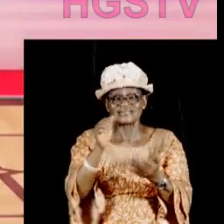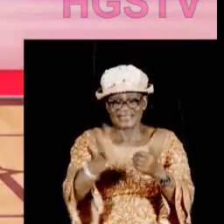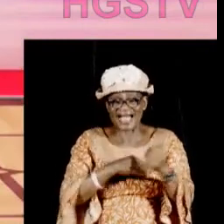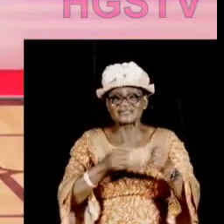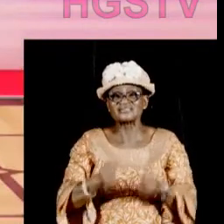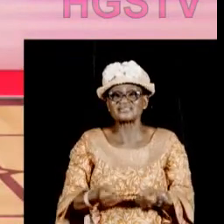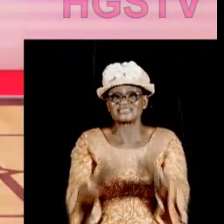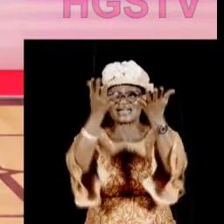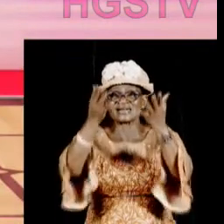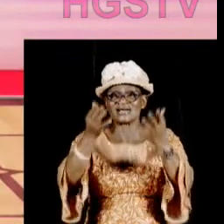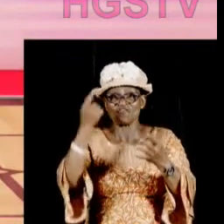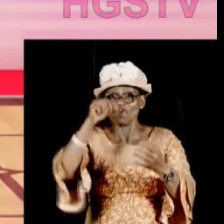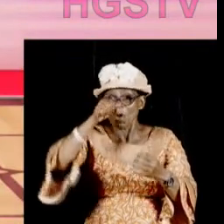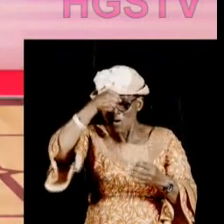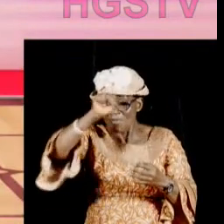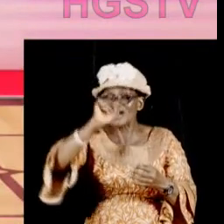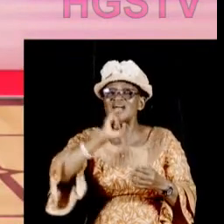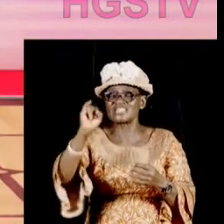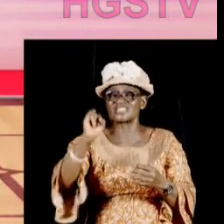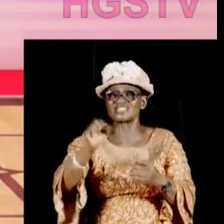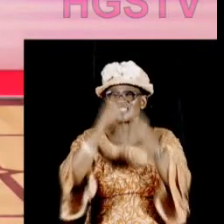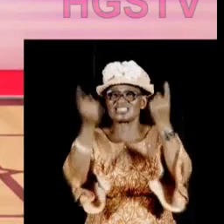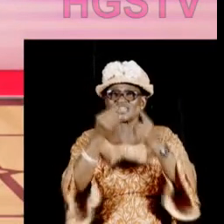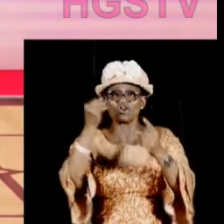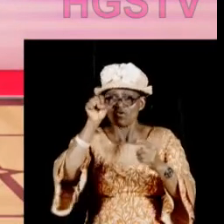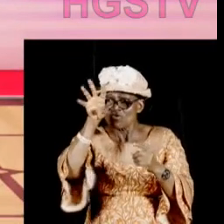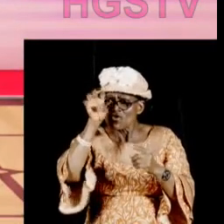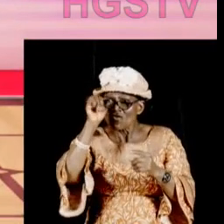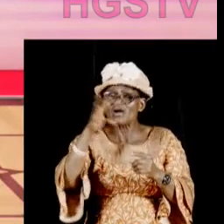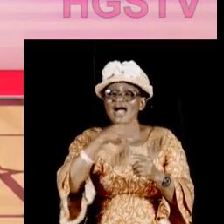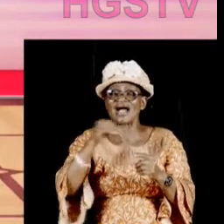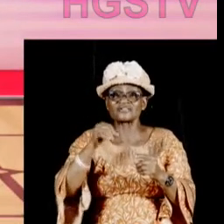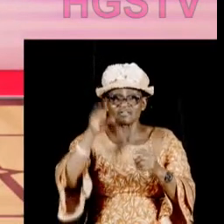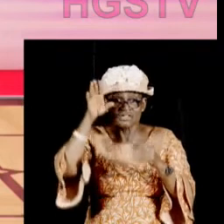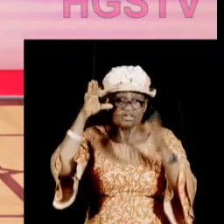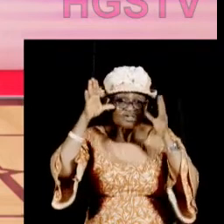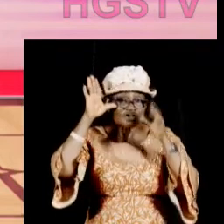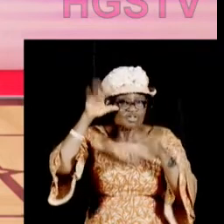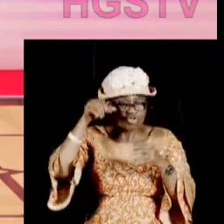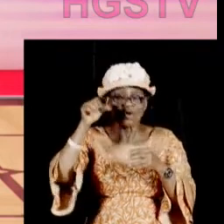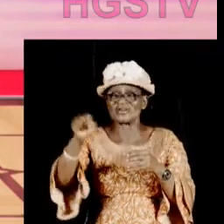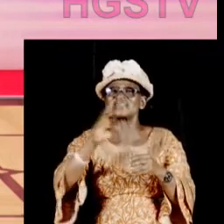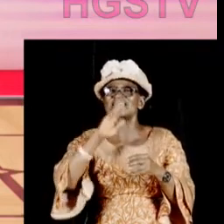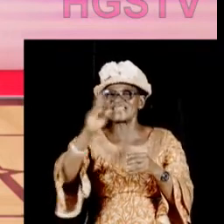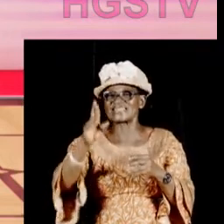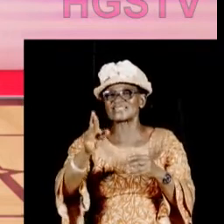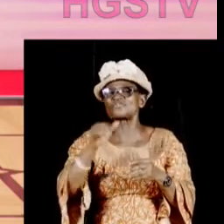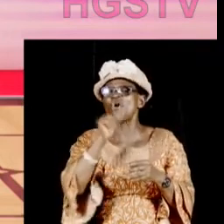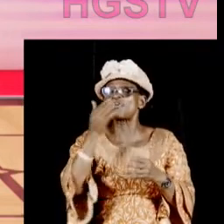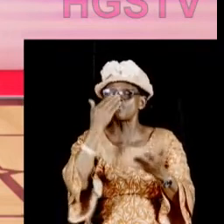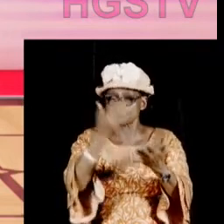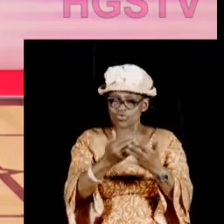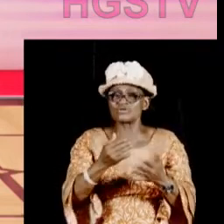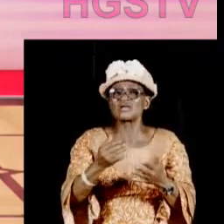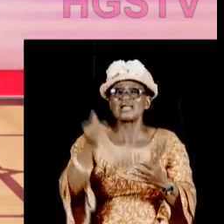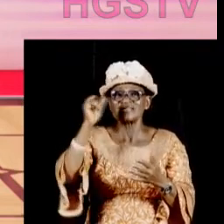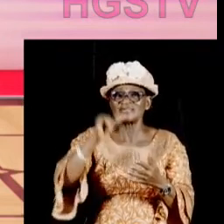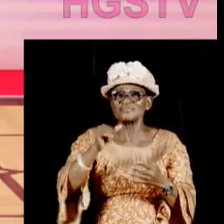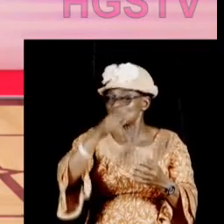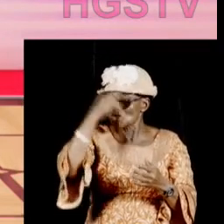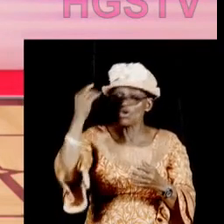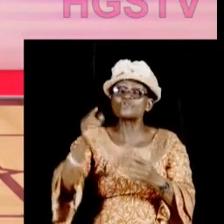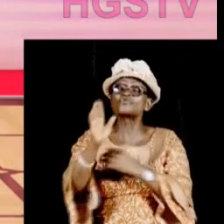For rebellion is as the sin of witchcraft, and stubbornness is as iniquity of an idolatry. Because thou hast